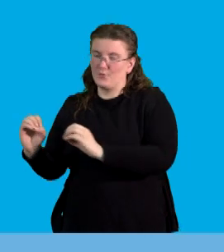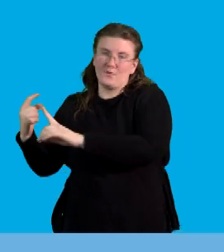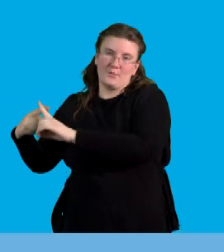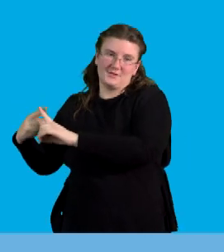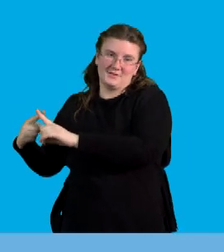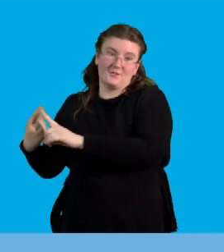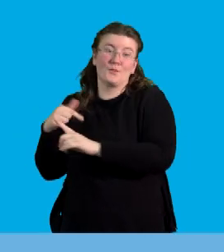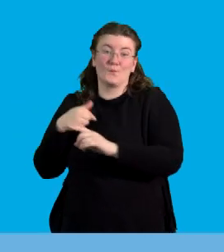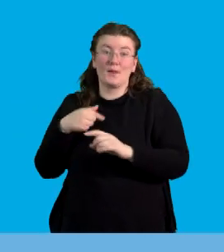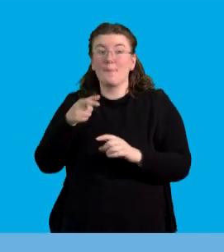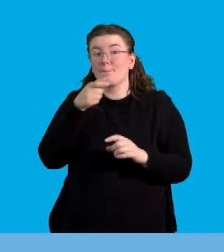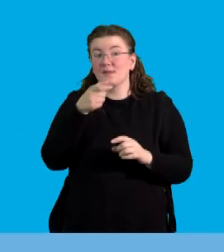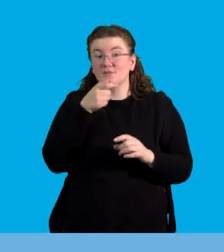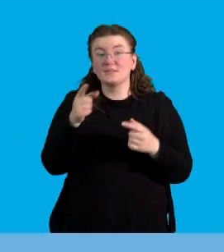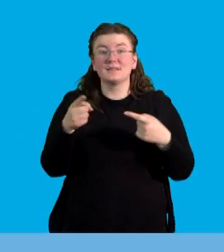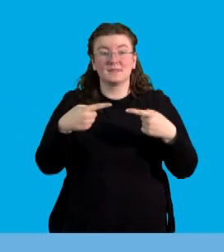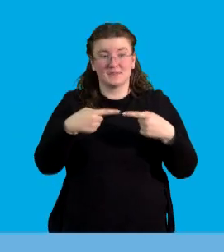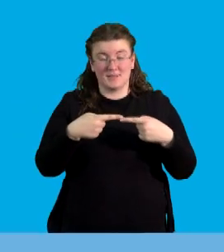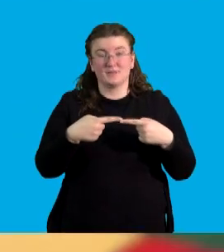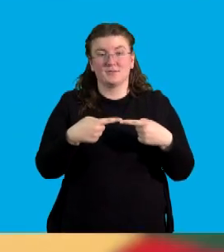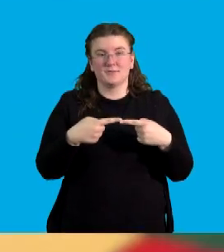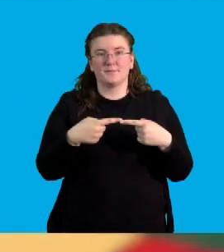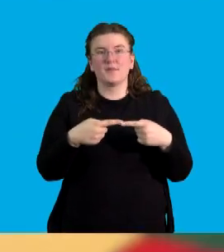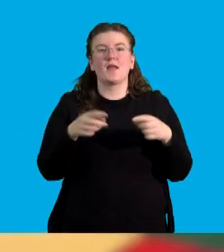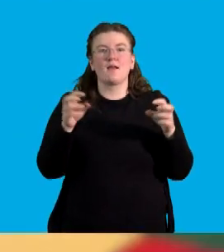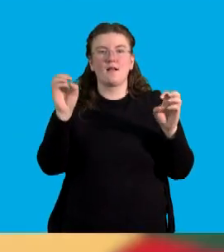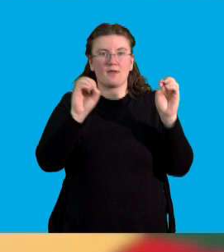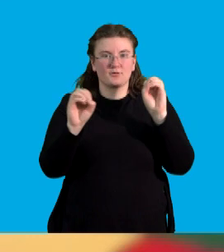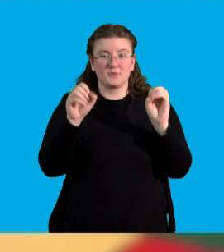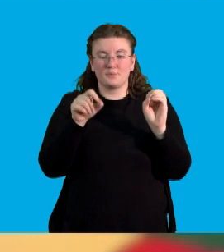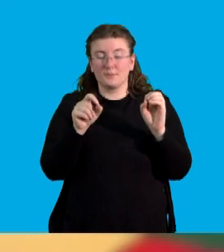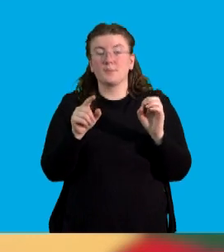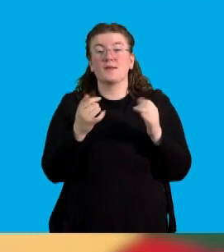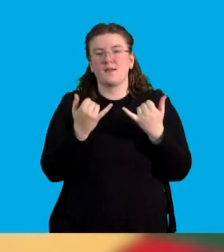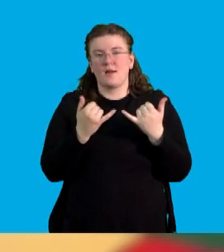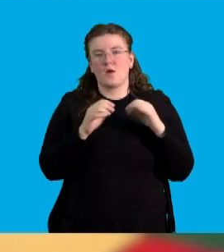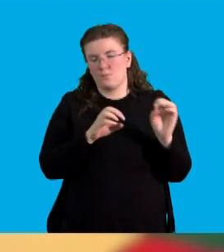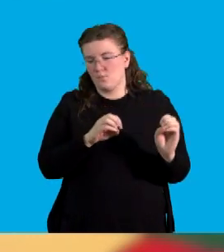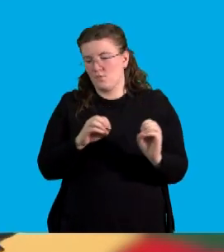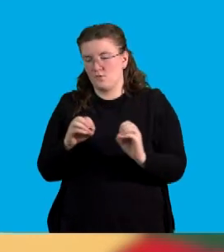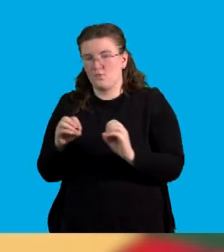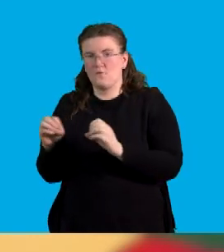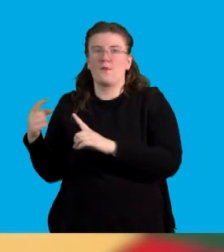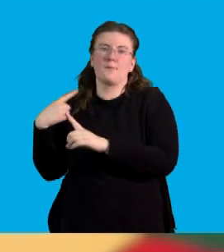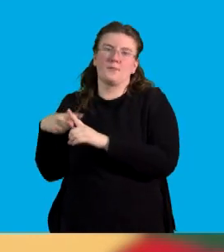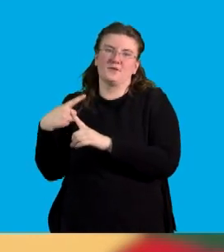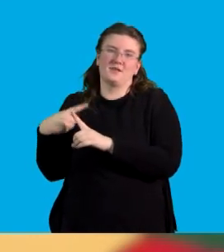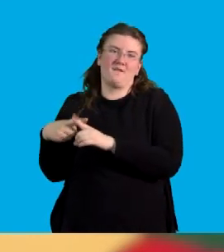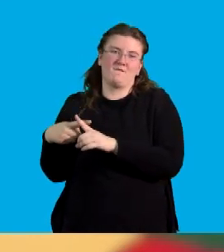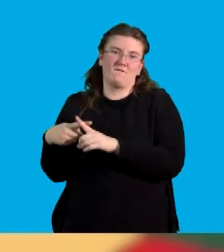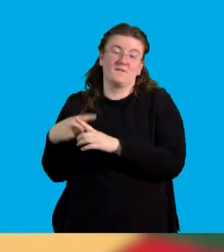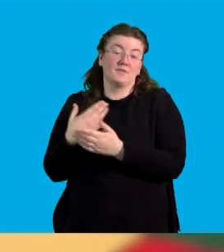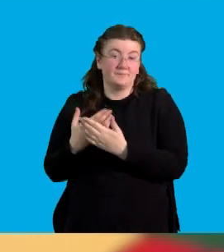that conducting wire, then those electrons that are free to move around, those delocalized electrons, will now be moving towards